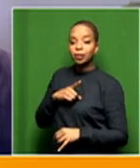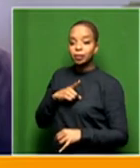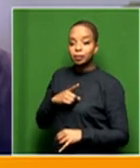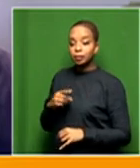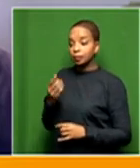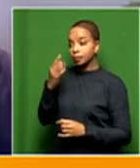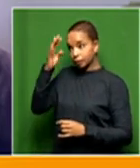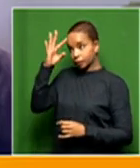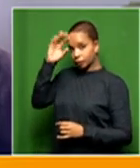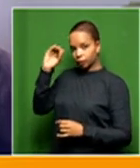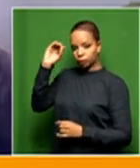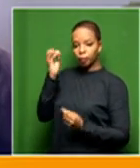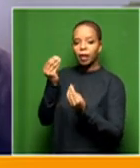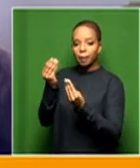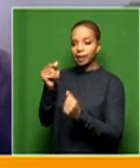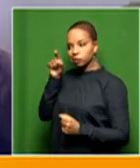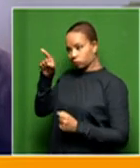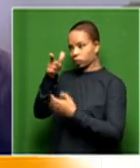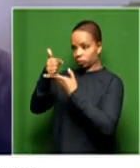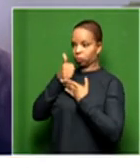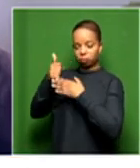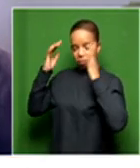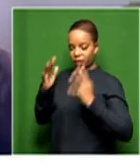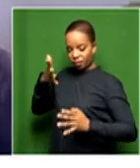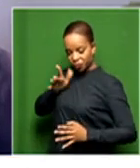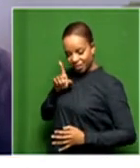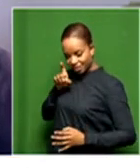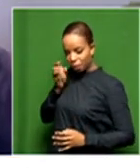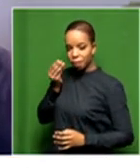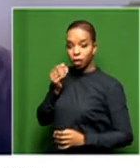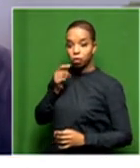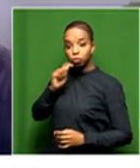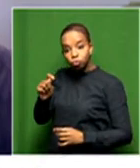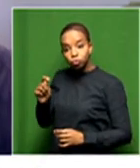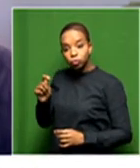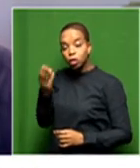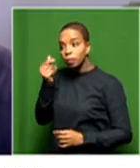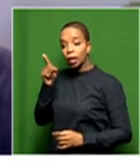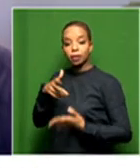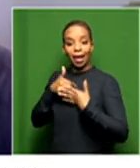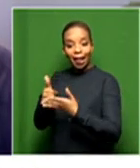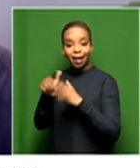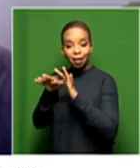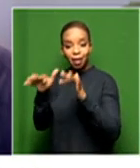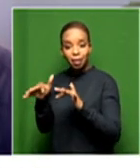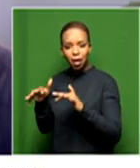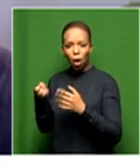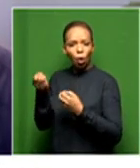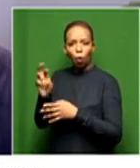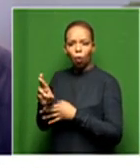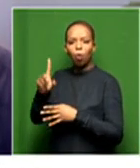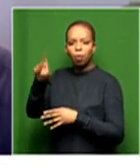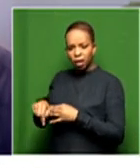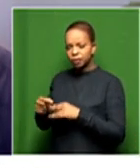the only thing that would heal them. Is it, though? Is it really something that can heal them, or do they need to undergo further